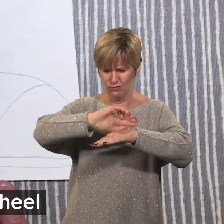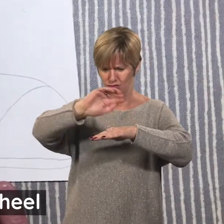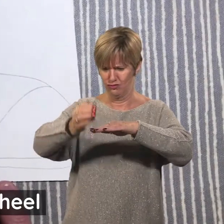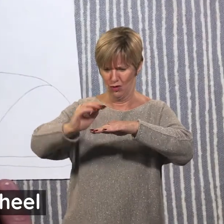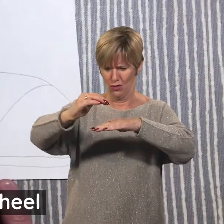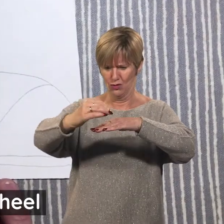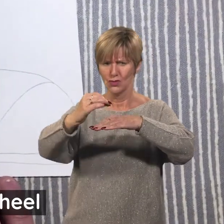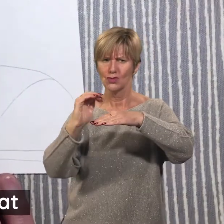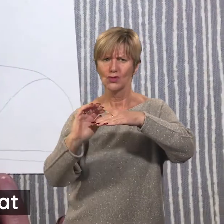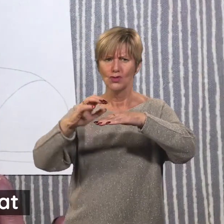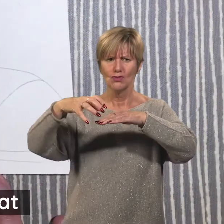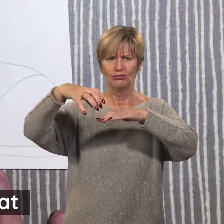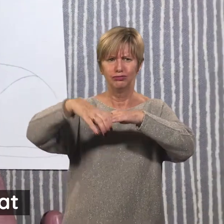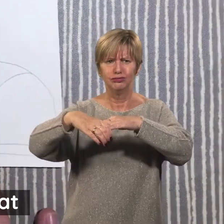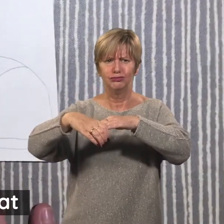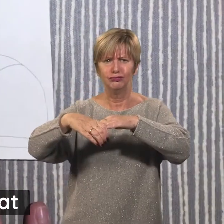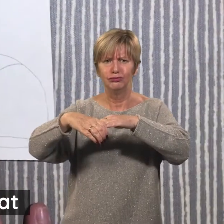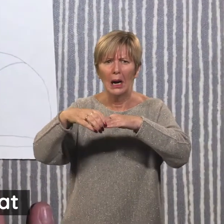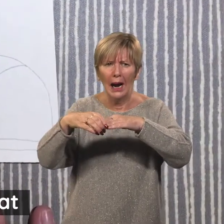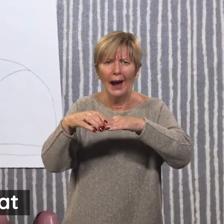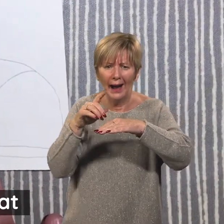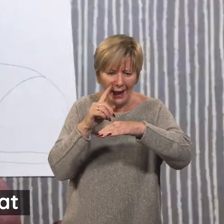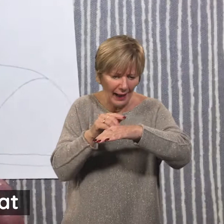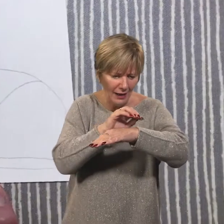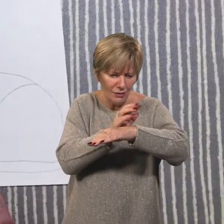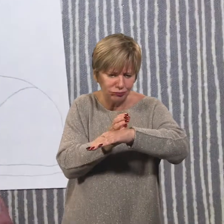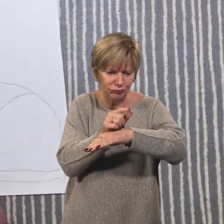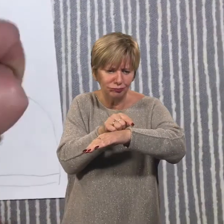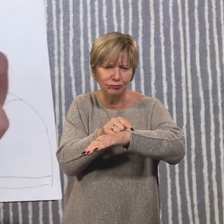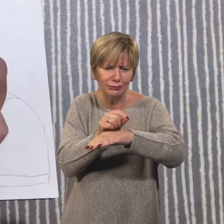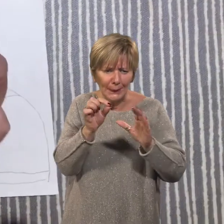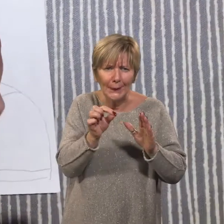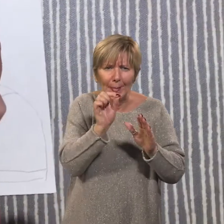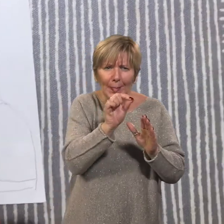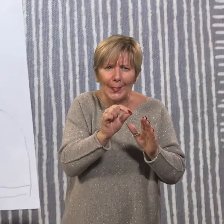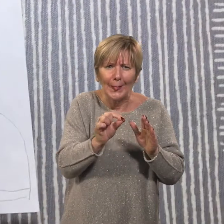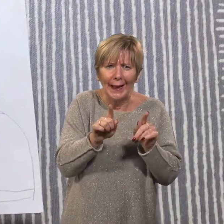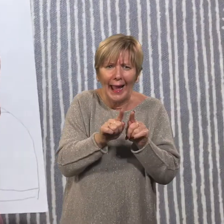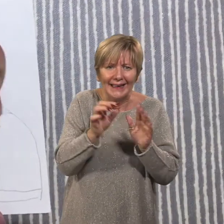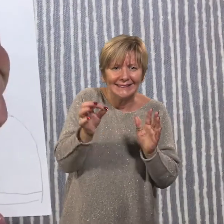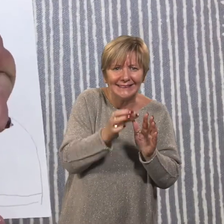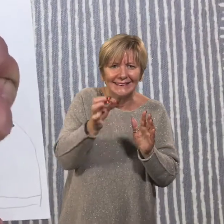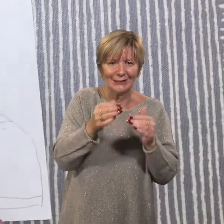details like the heel and some stitching, because elves are brilliant at stitching up shoes.